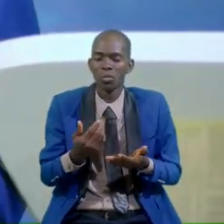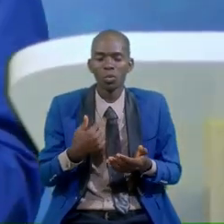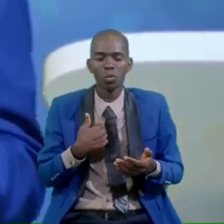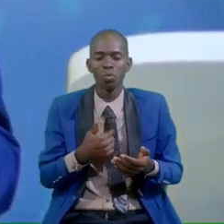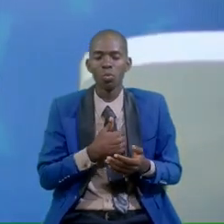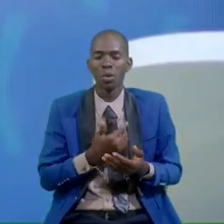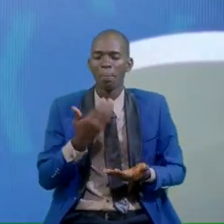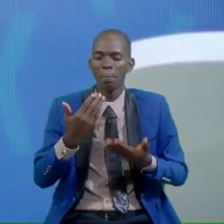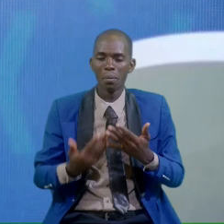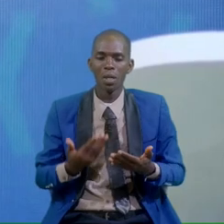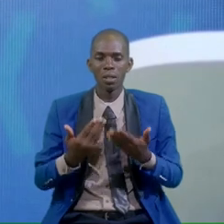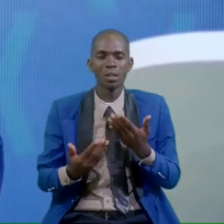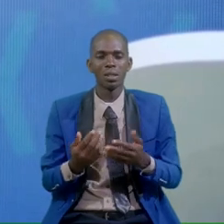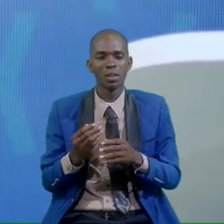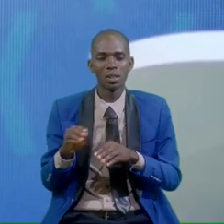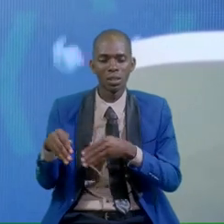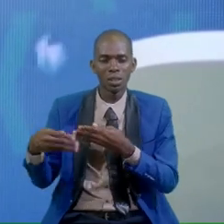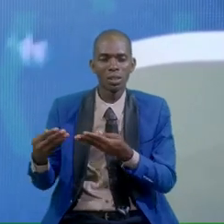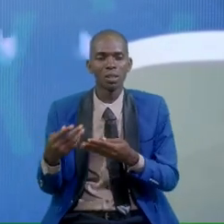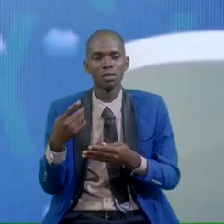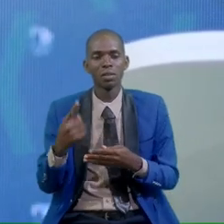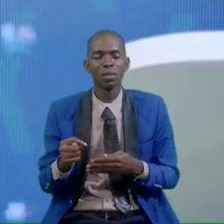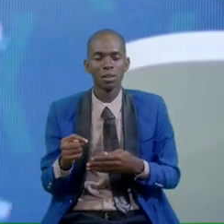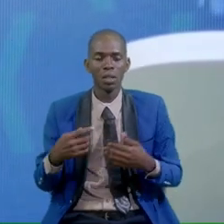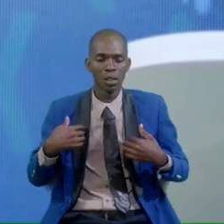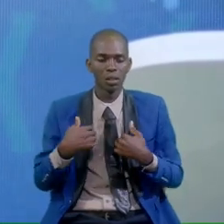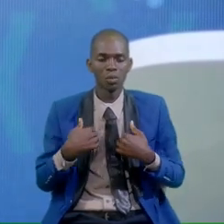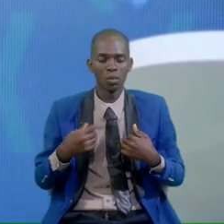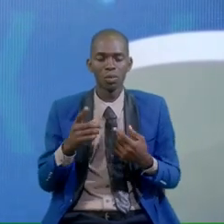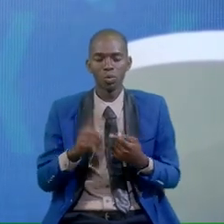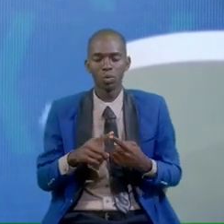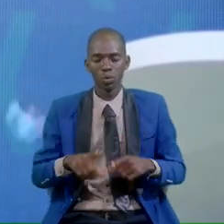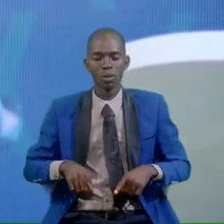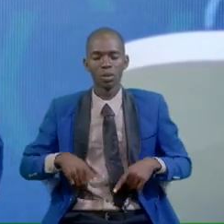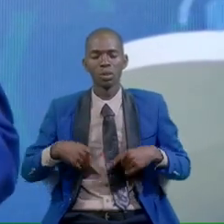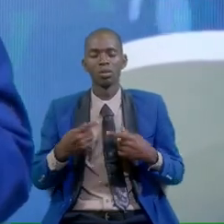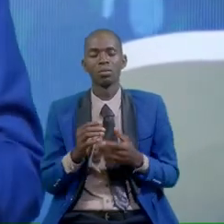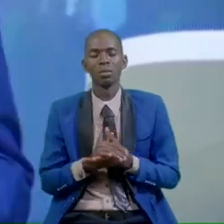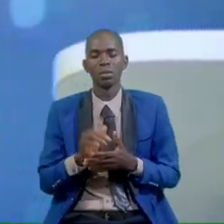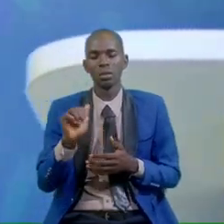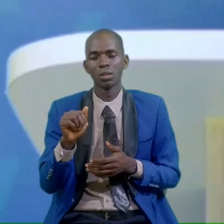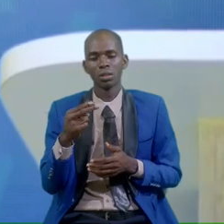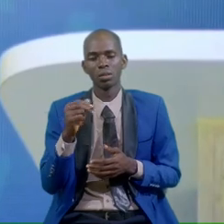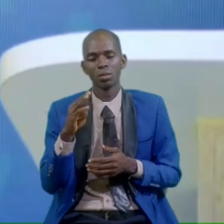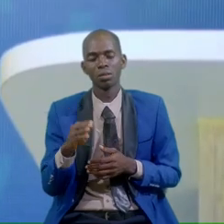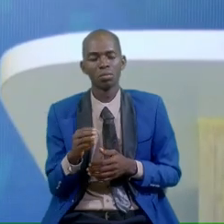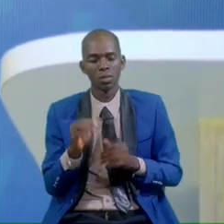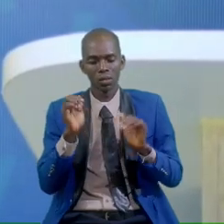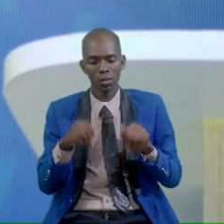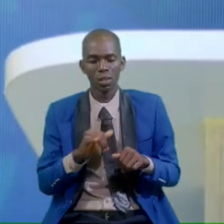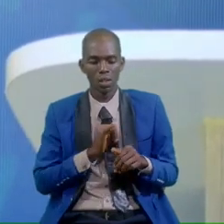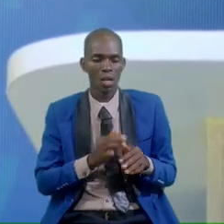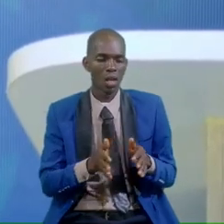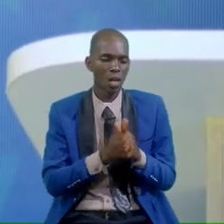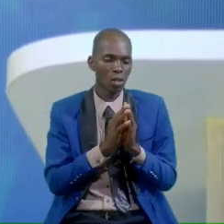keep the animals alive. Ahab, can I ask you a question? If all the people